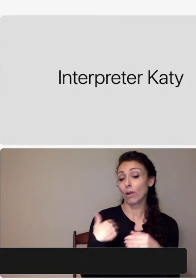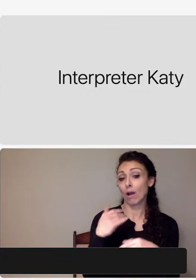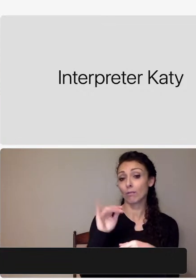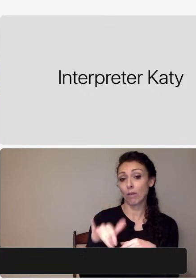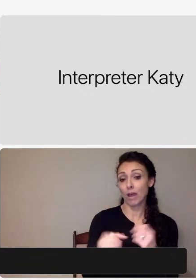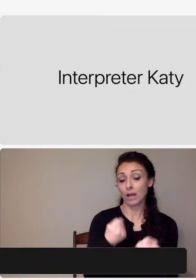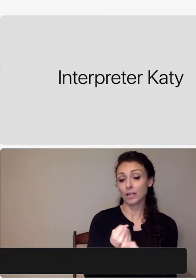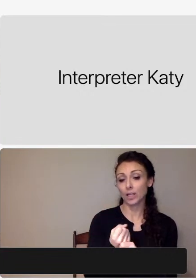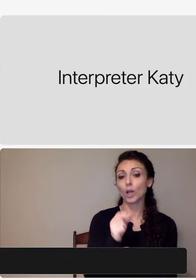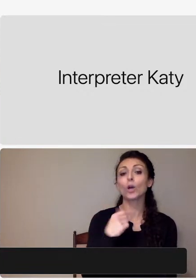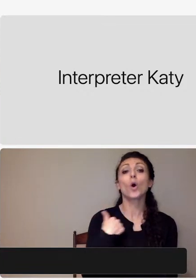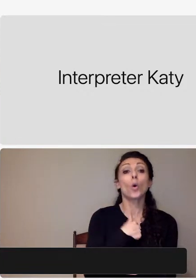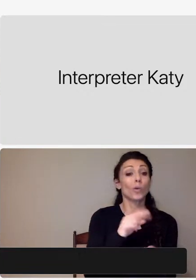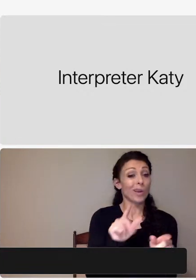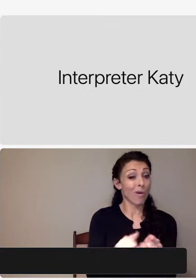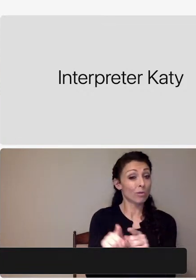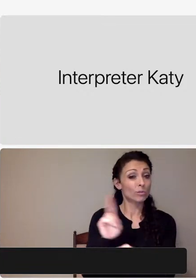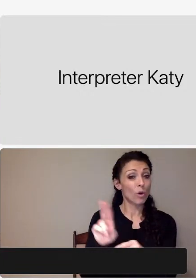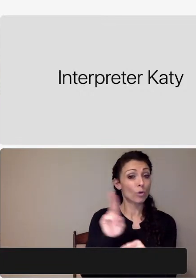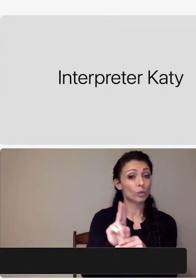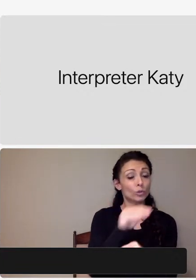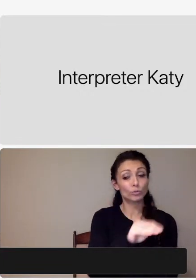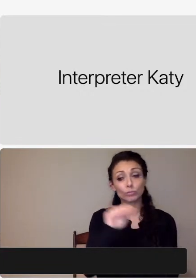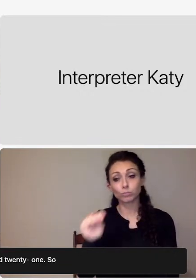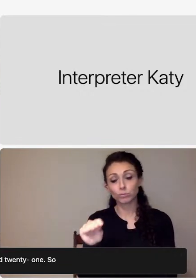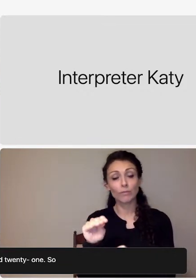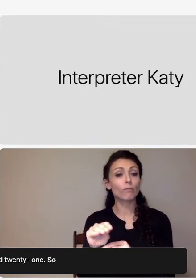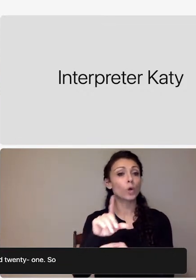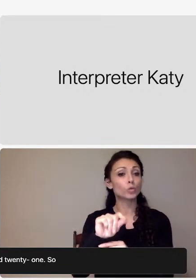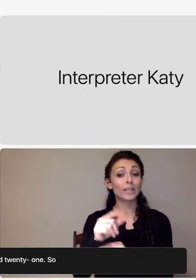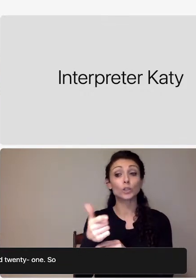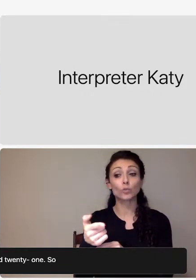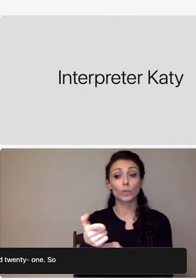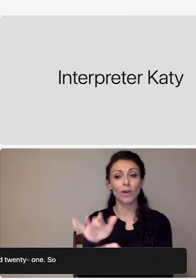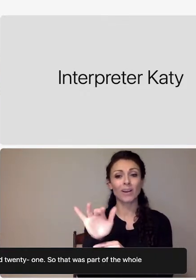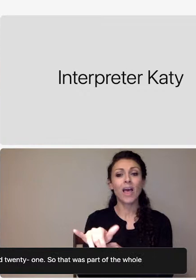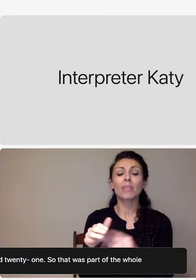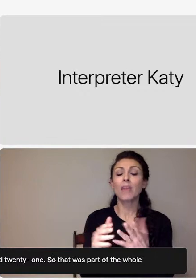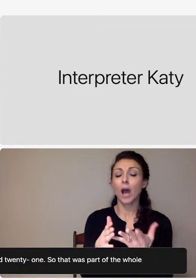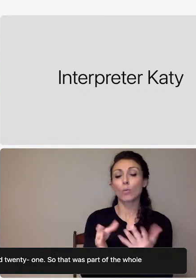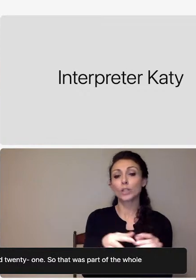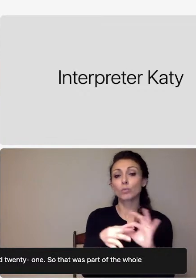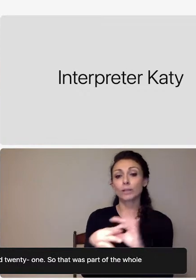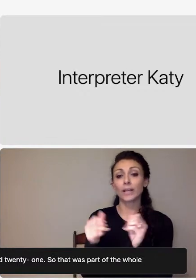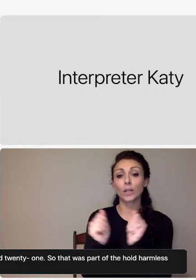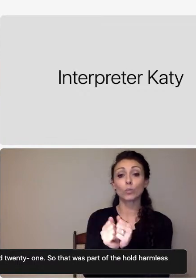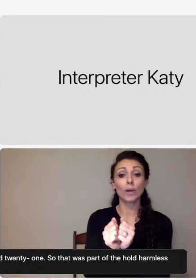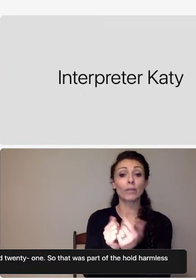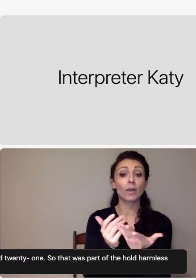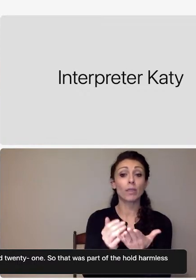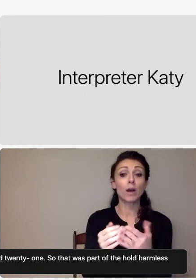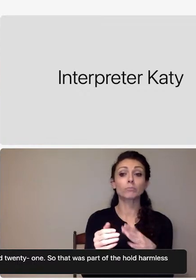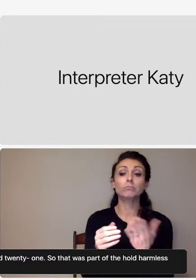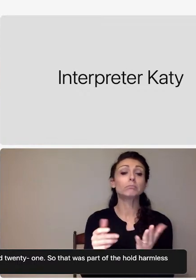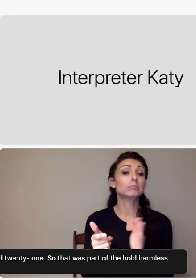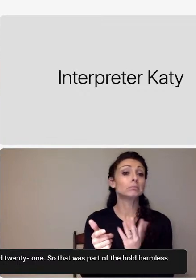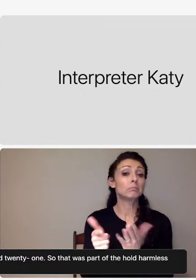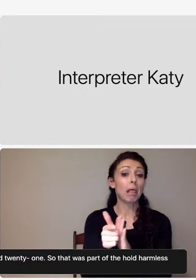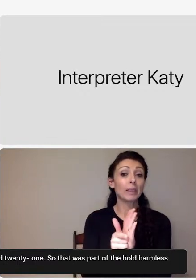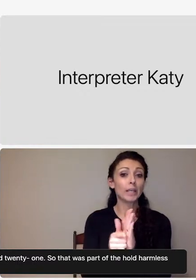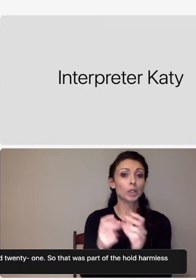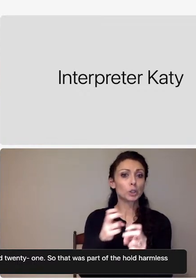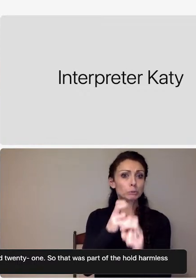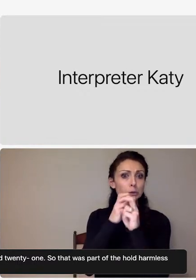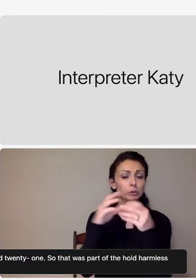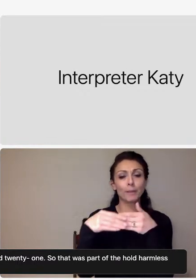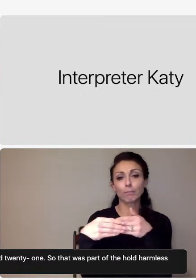we also used in 2021 so that was part of the hold harmless due to the effects of covid so